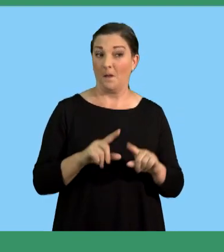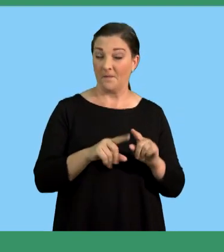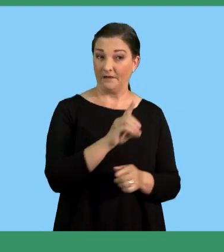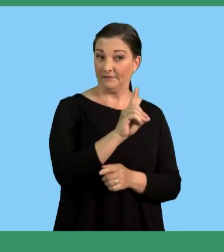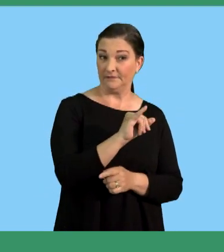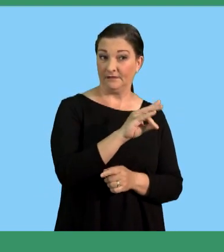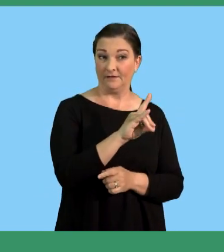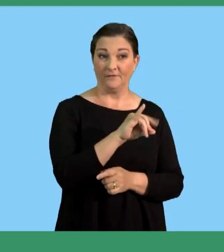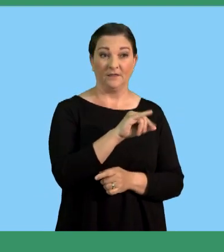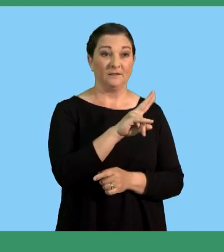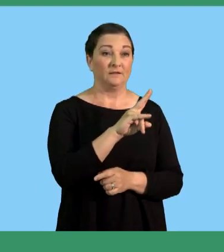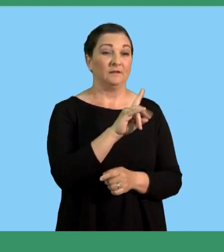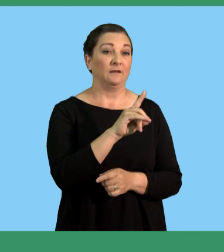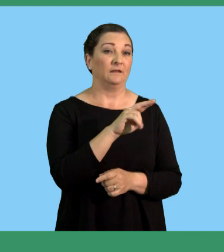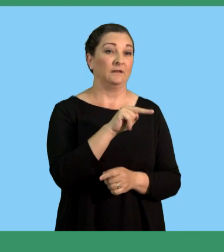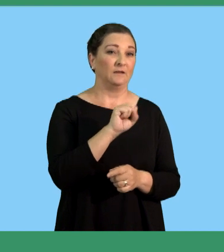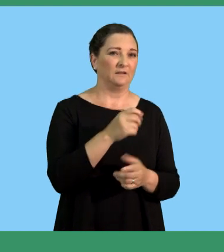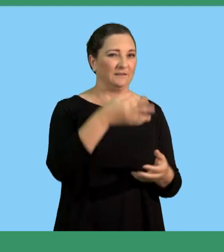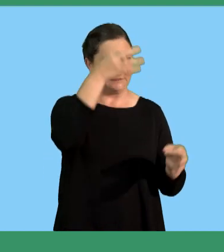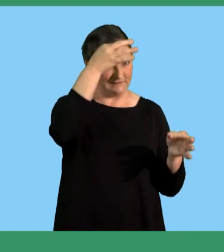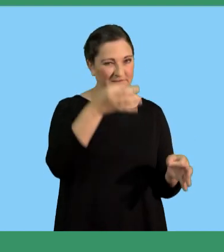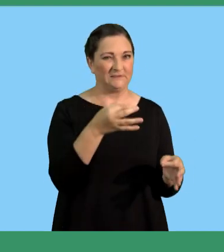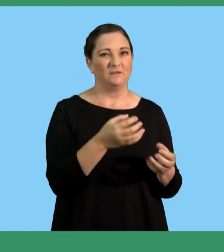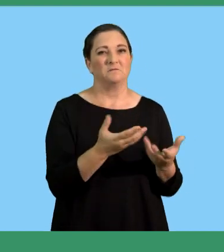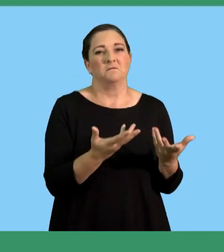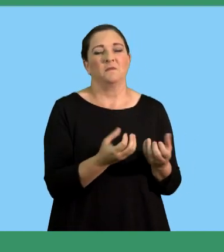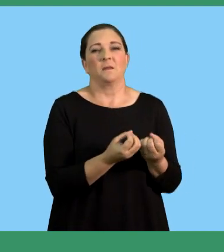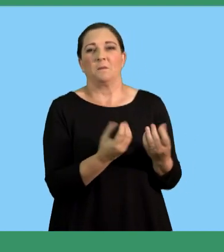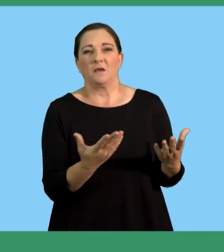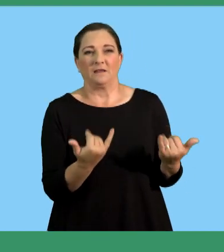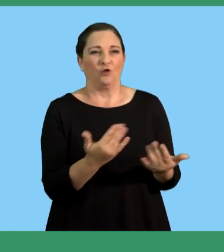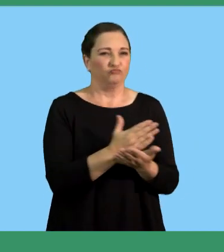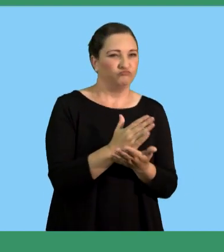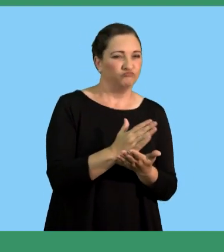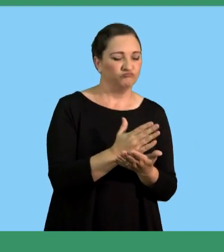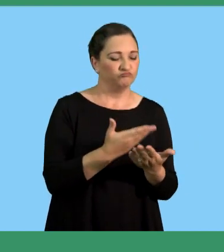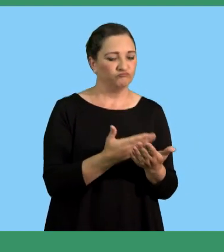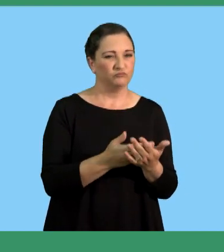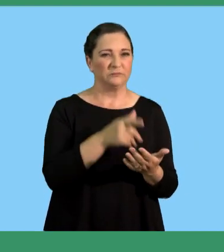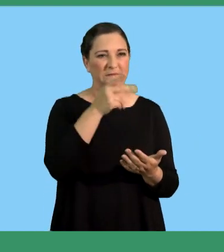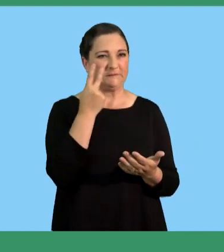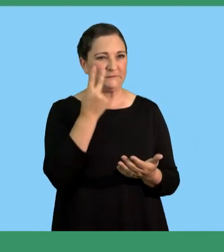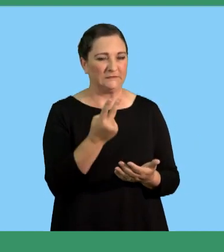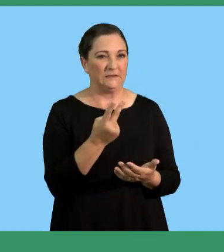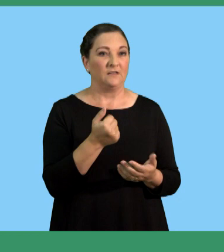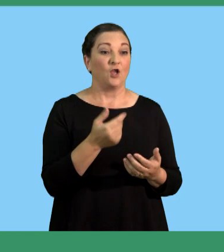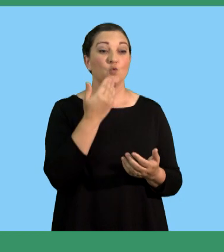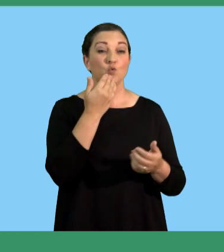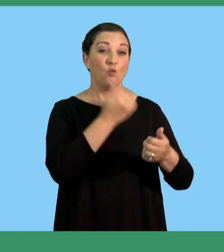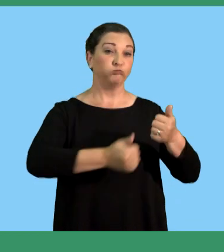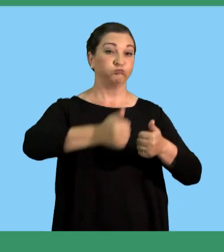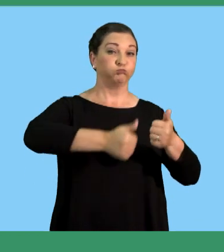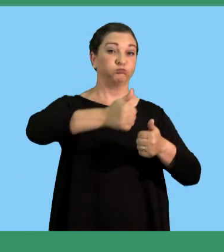Dividends are decided and managed by the company's board of directors and approved by shareholders through their voting rights. Hence,